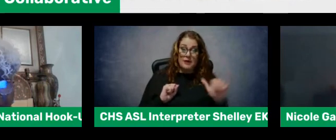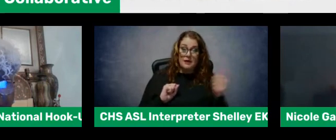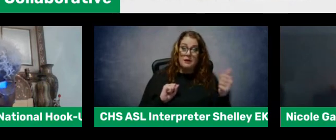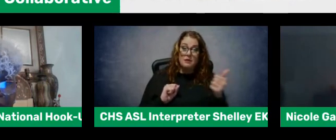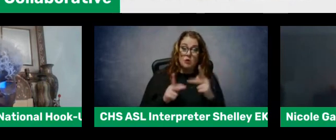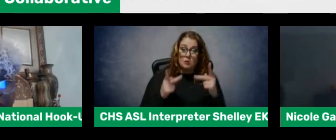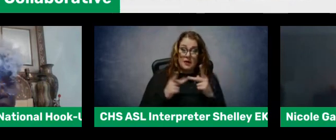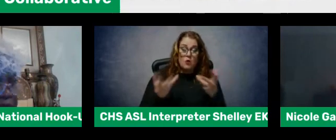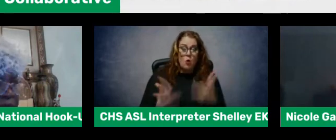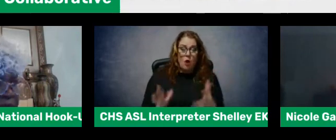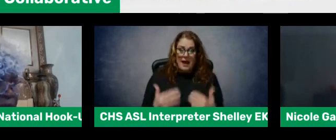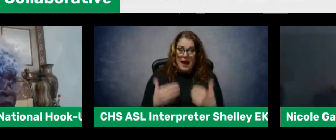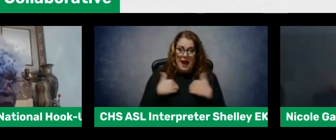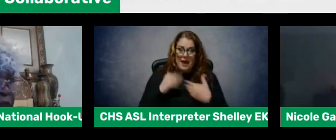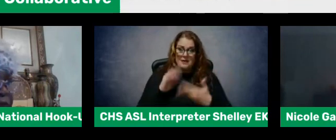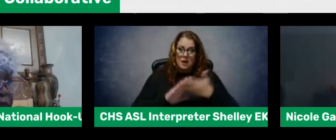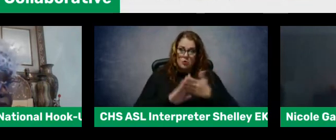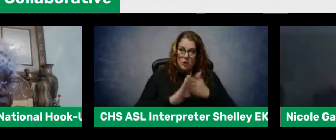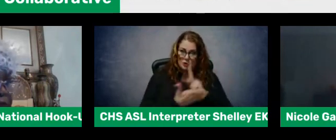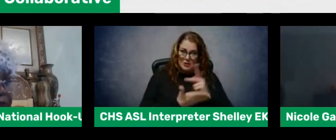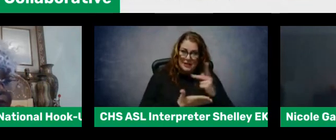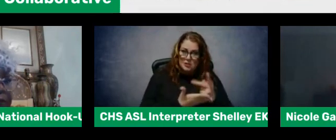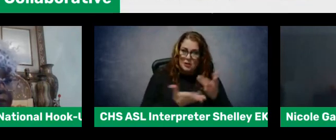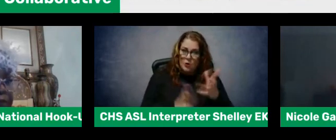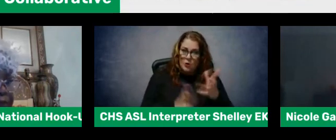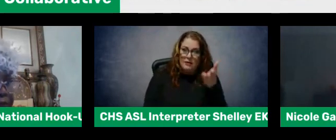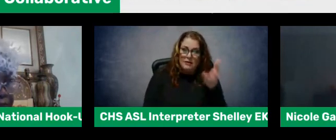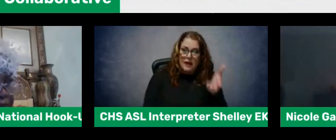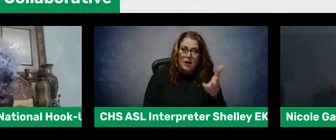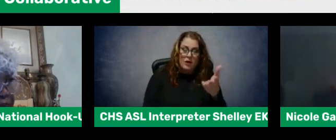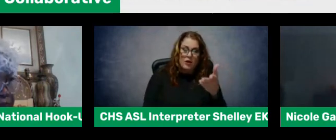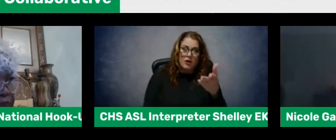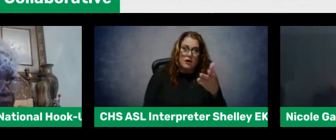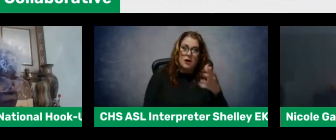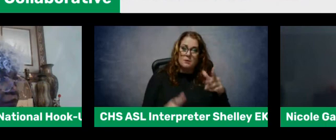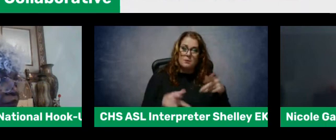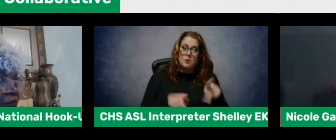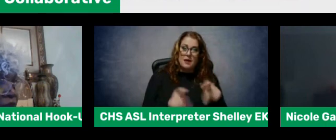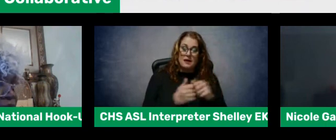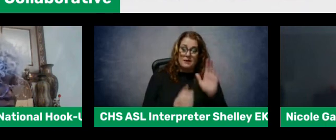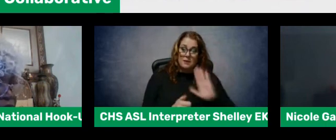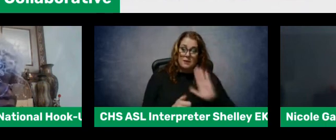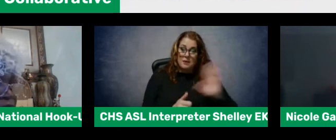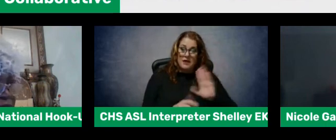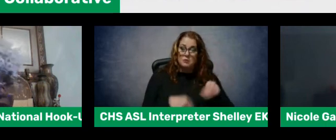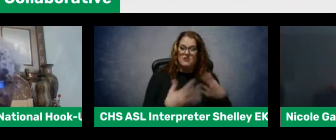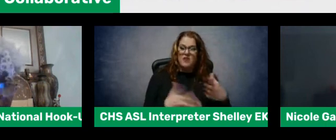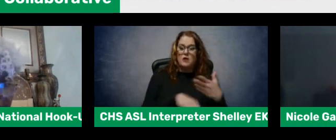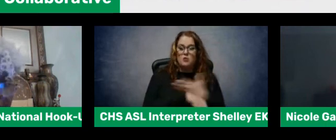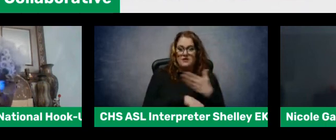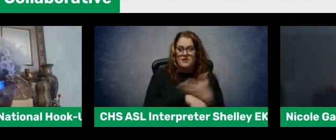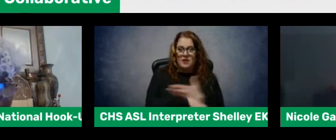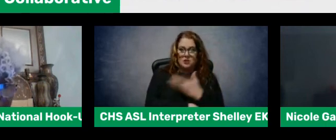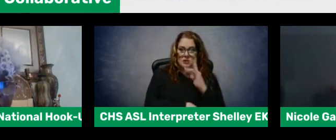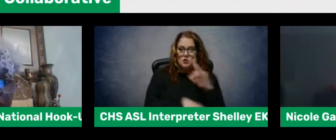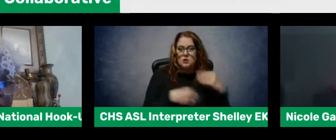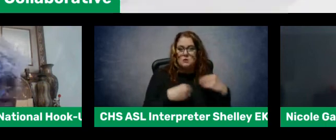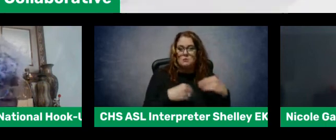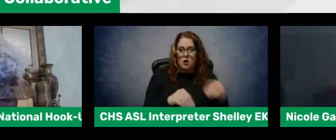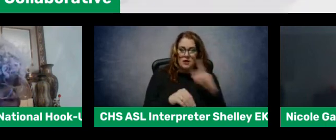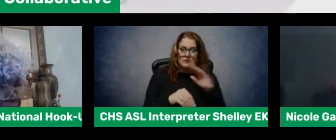already has an operational kitchen that has been permitted in the past. We'll just provide the renovations to the market feel